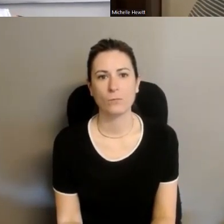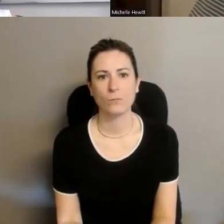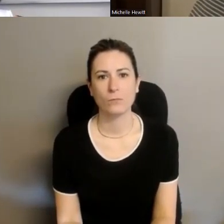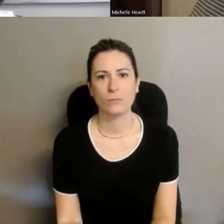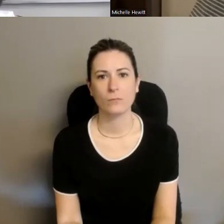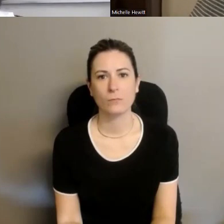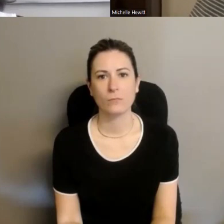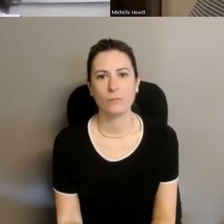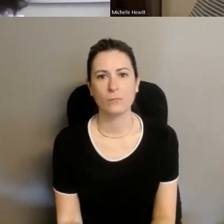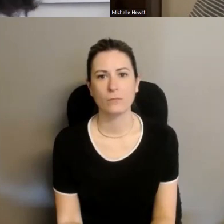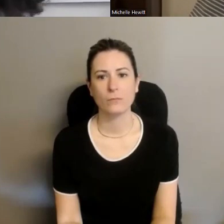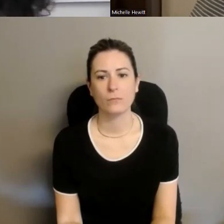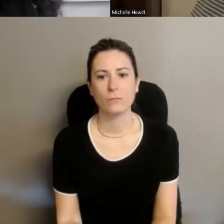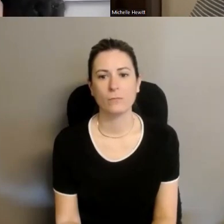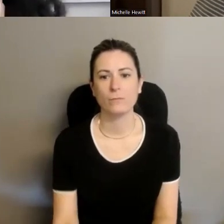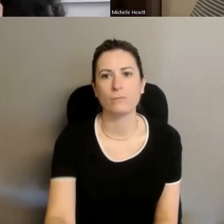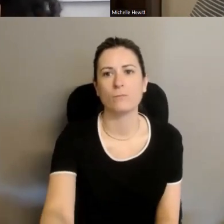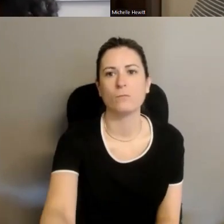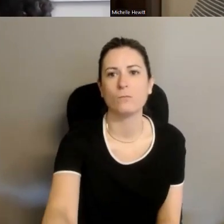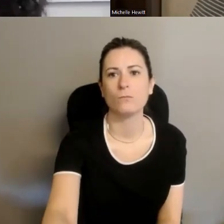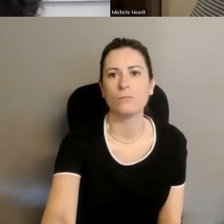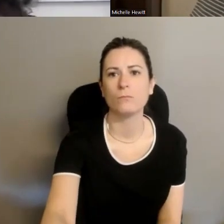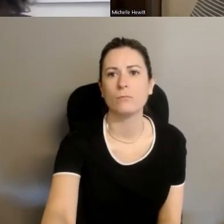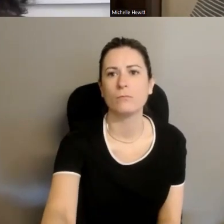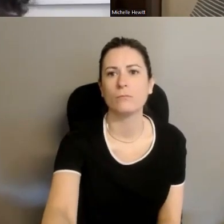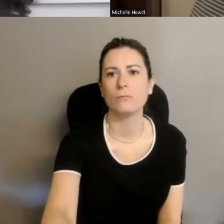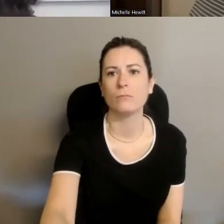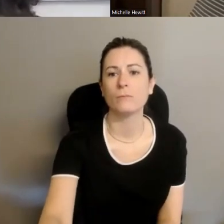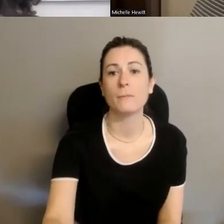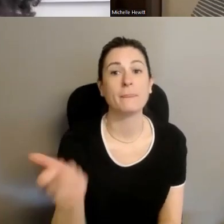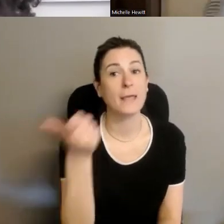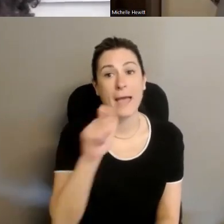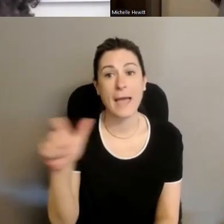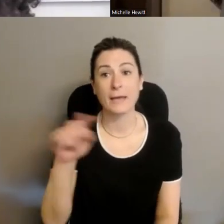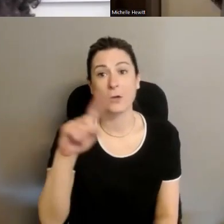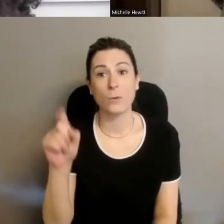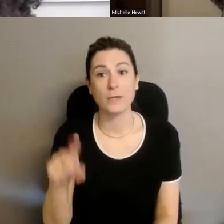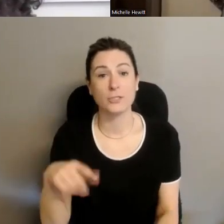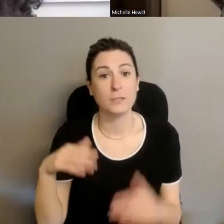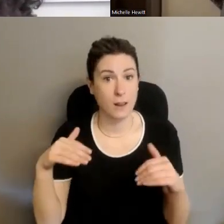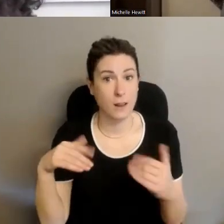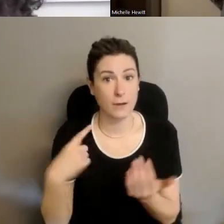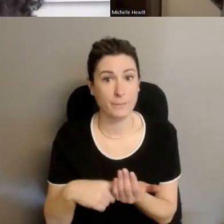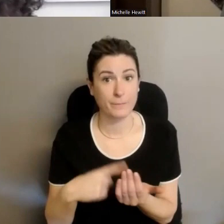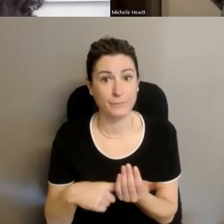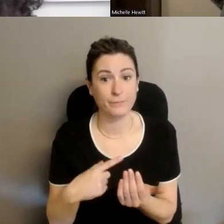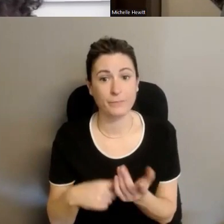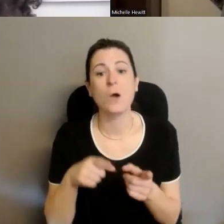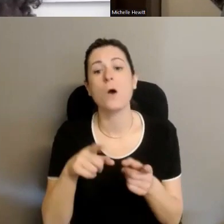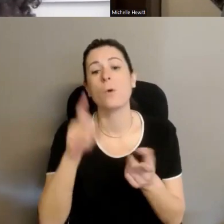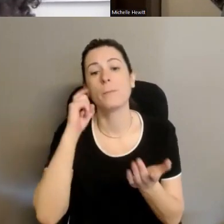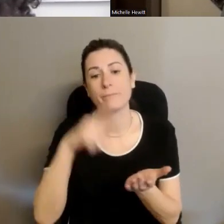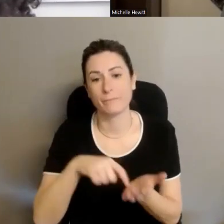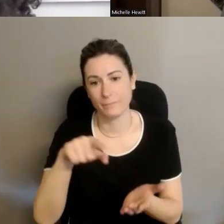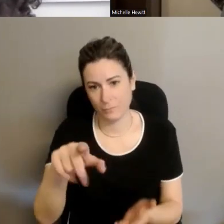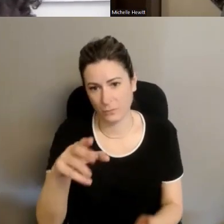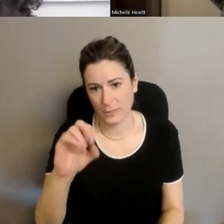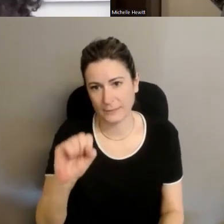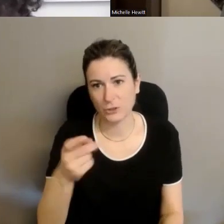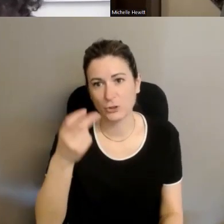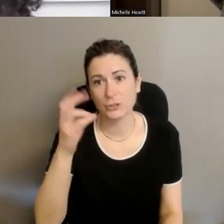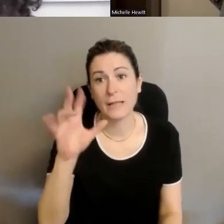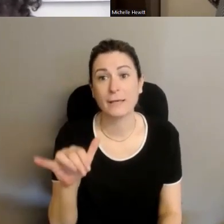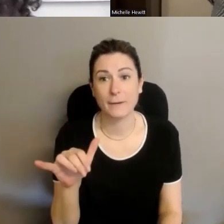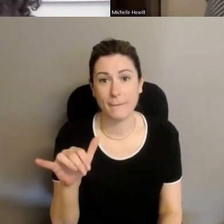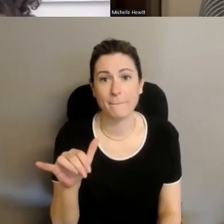yeah. I just want to, are there any questions that we haven't covered? So, oh yeah, Shelley talks about they're